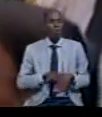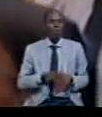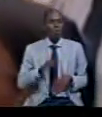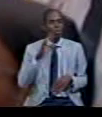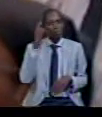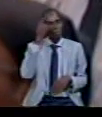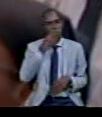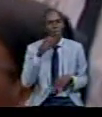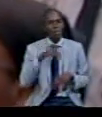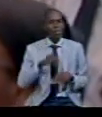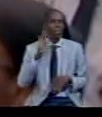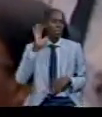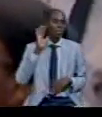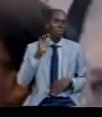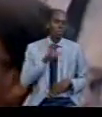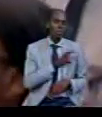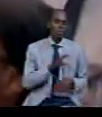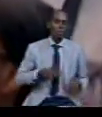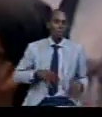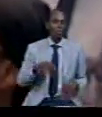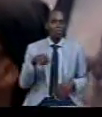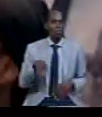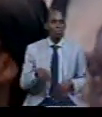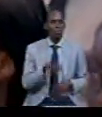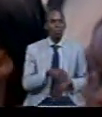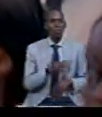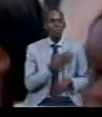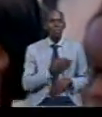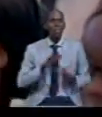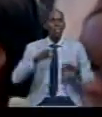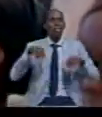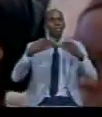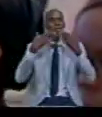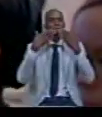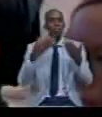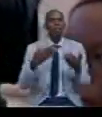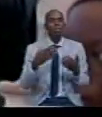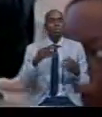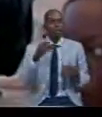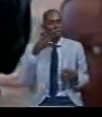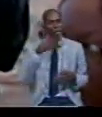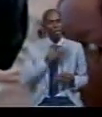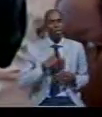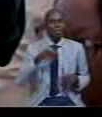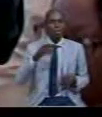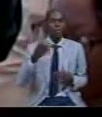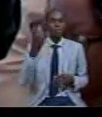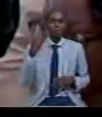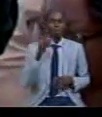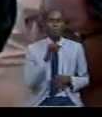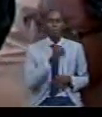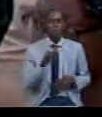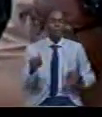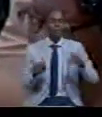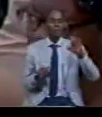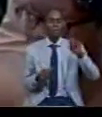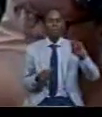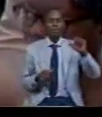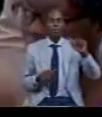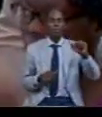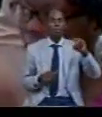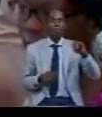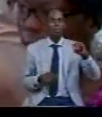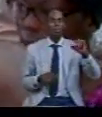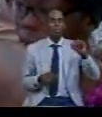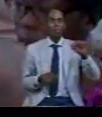a Samaritan. A Samaritan. The other people, they were Jews, and this one is Samaritan. And we're told the